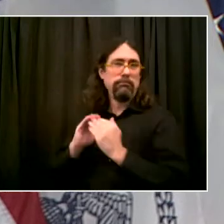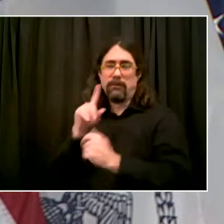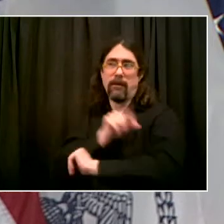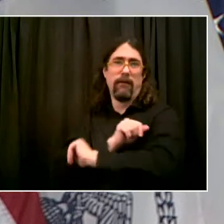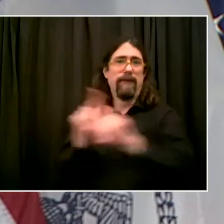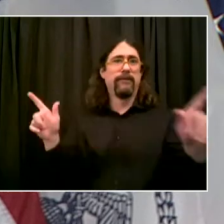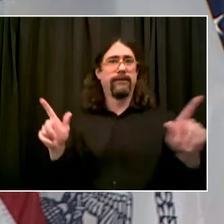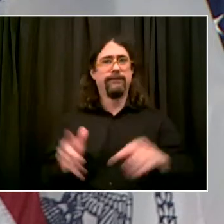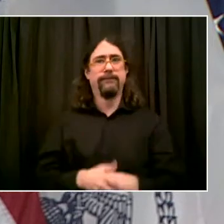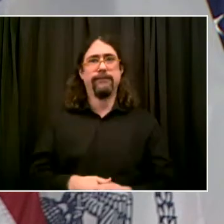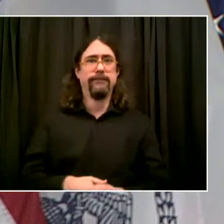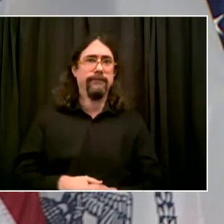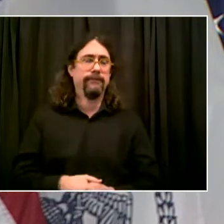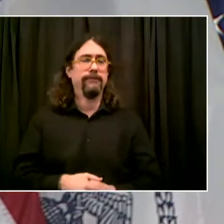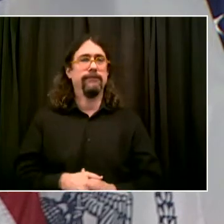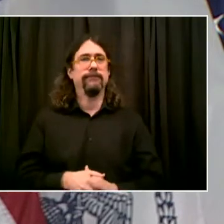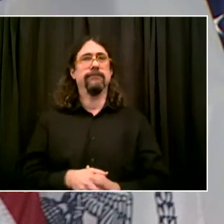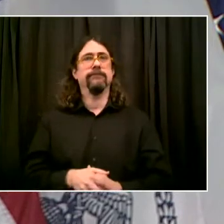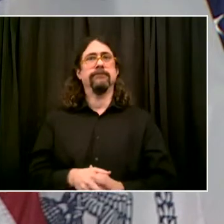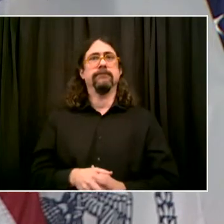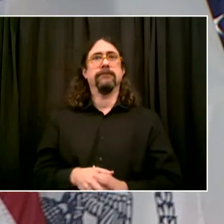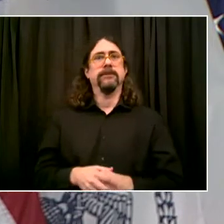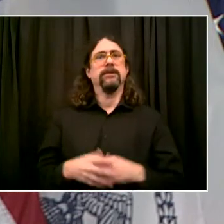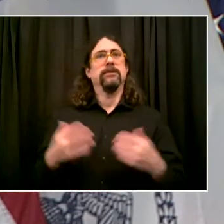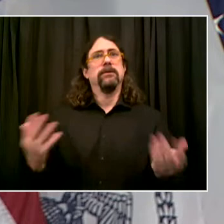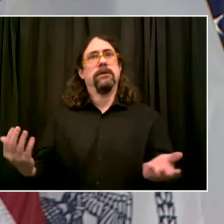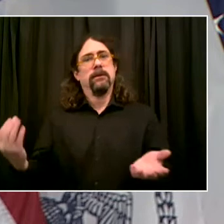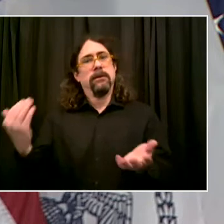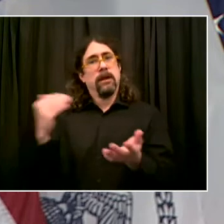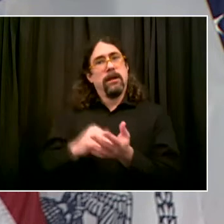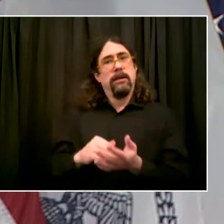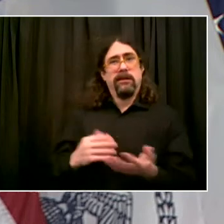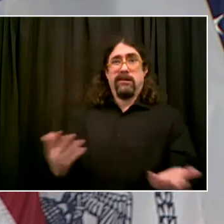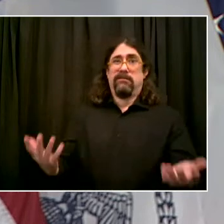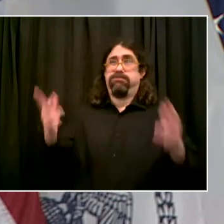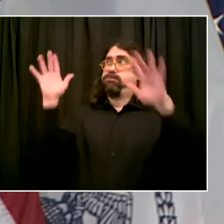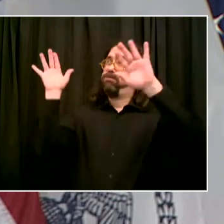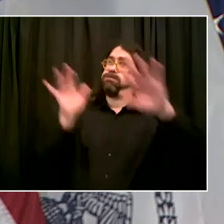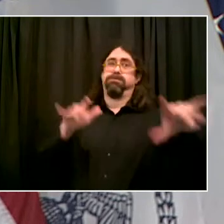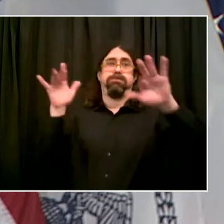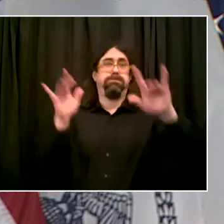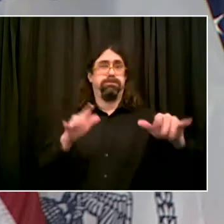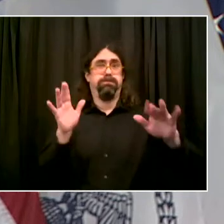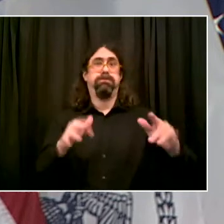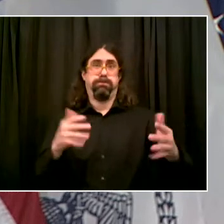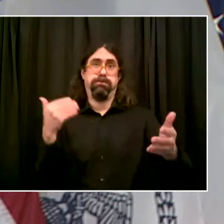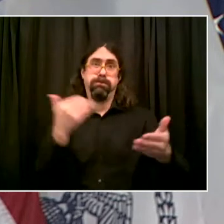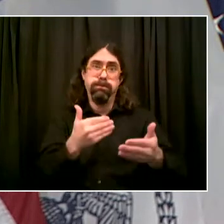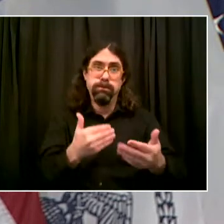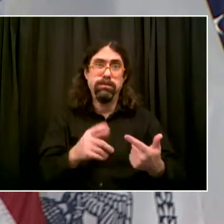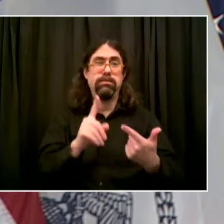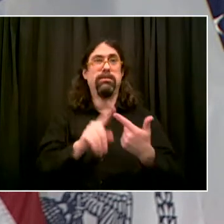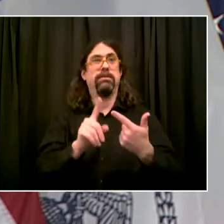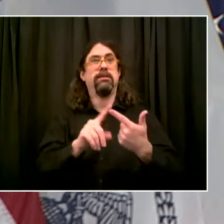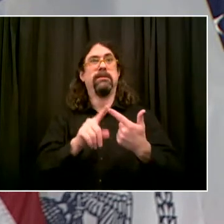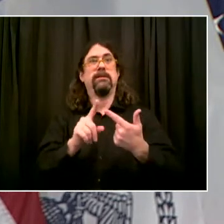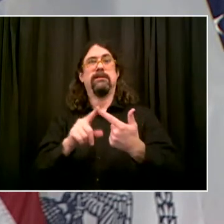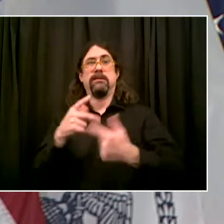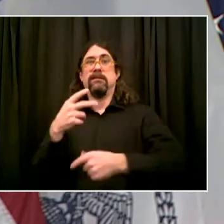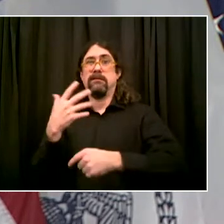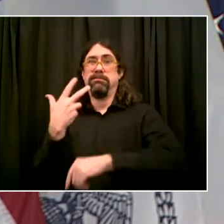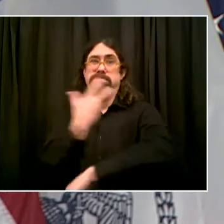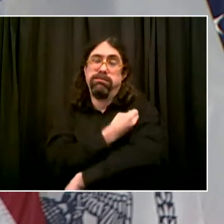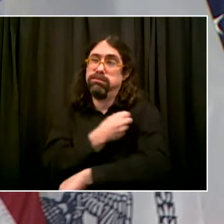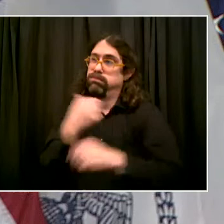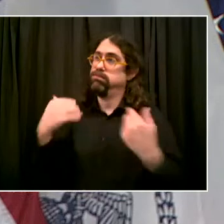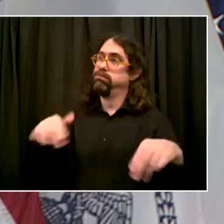the snowstorm on everyone's mind. We'll come to that moment. Let me just do the indicators for the day to make sure everyone has the current